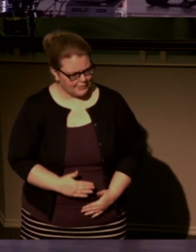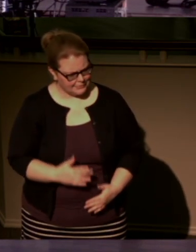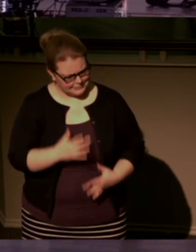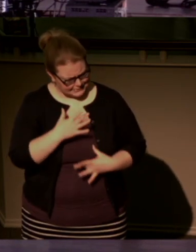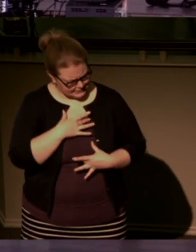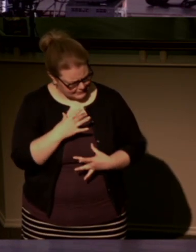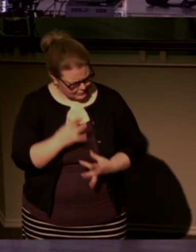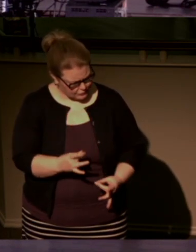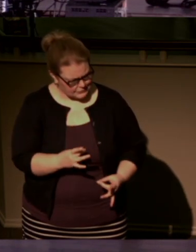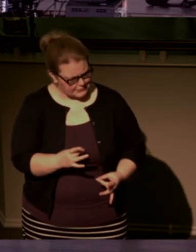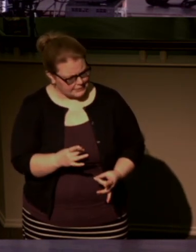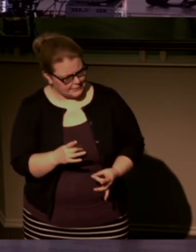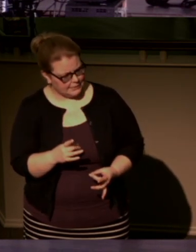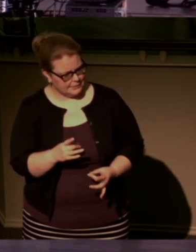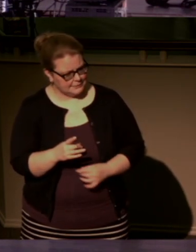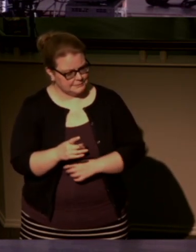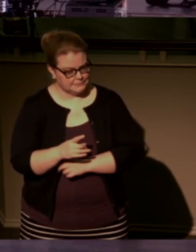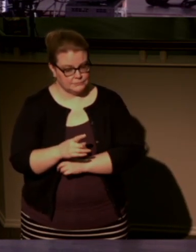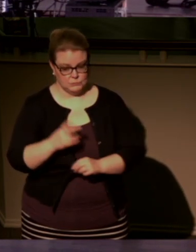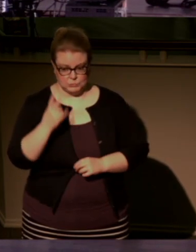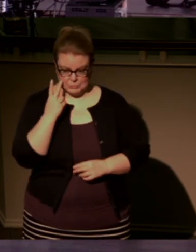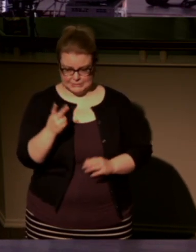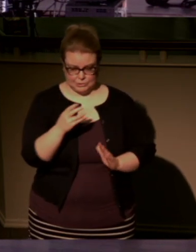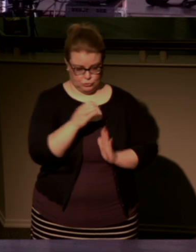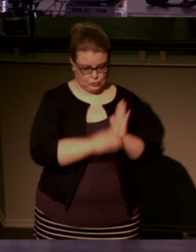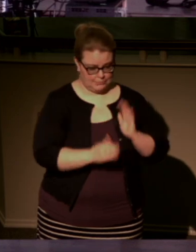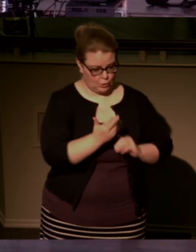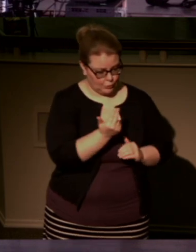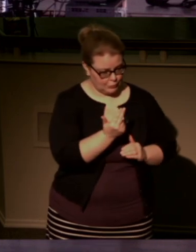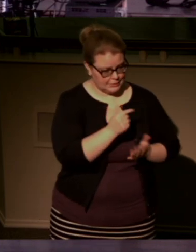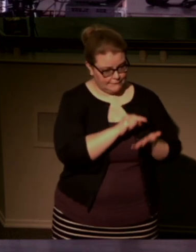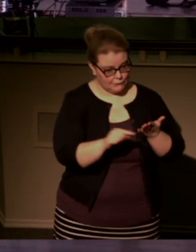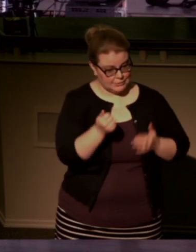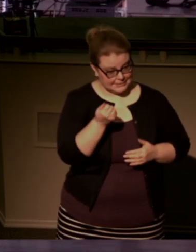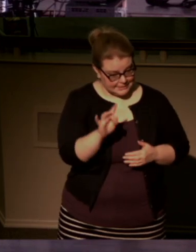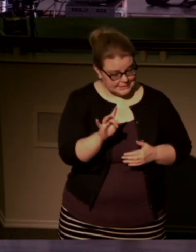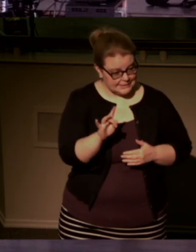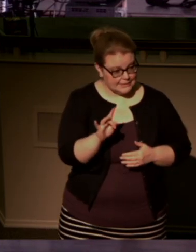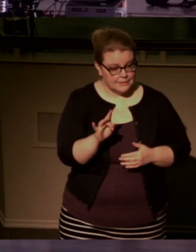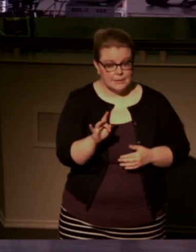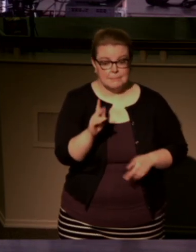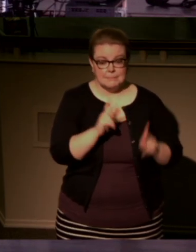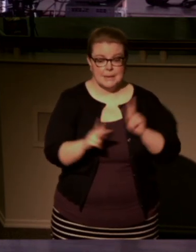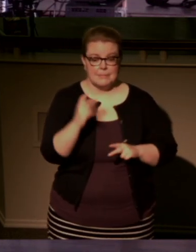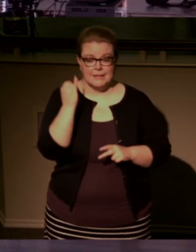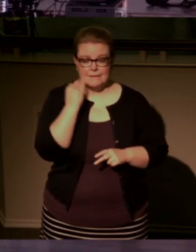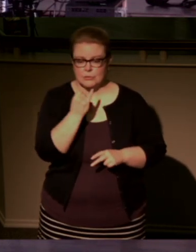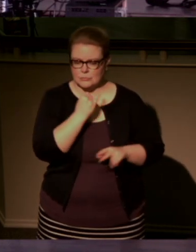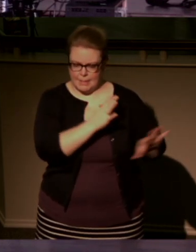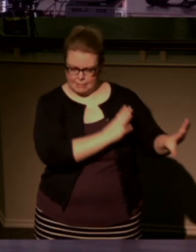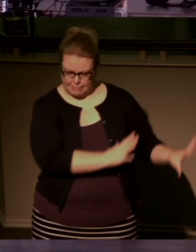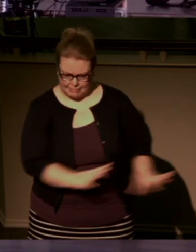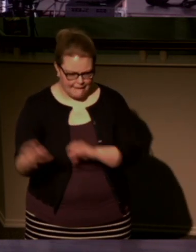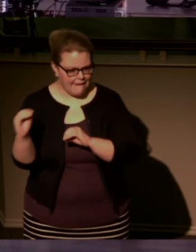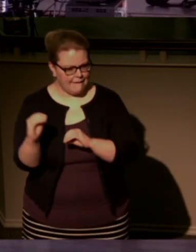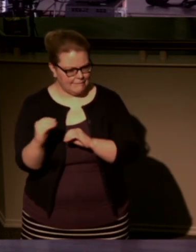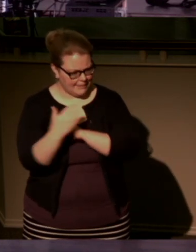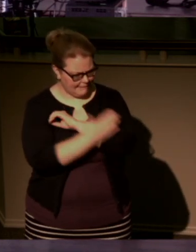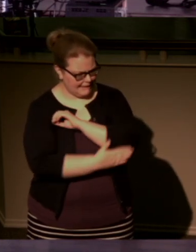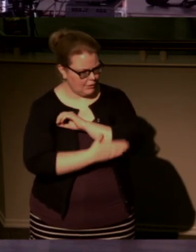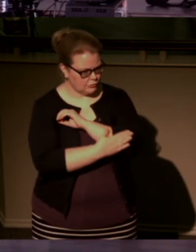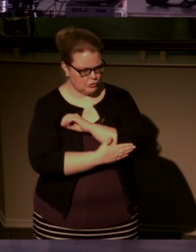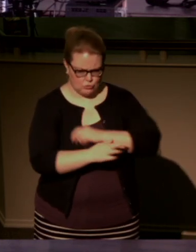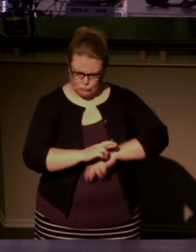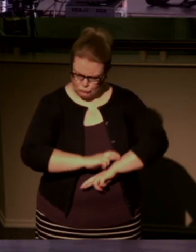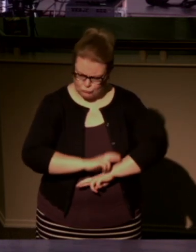this, because in chapter 13, verse 18, and the people of Israel went up out of the land of Egypt, equipped